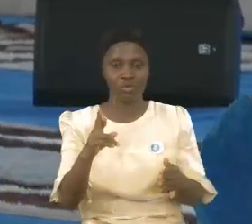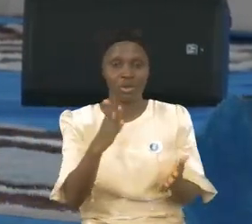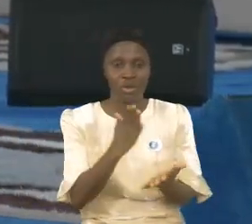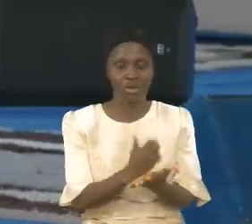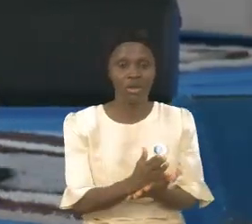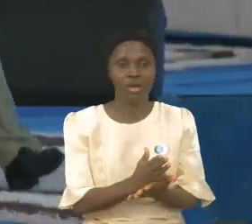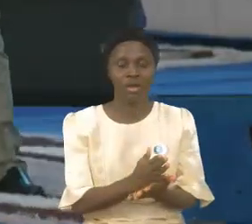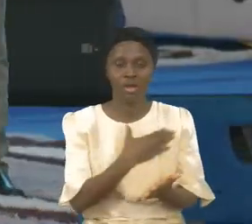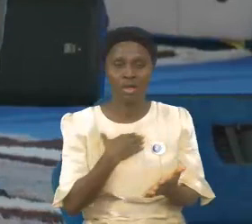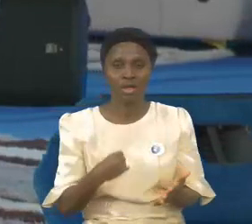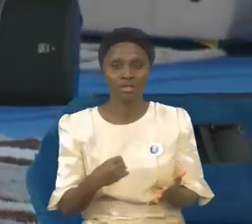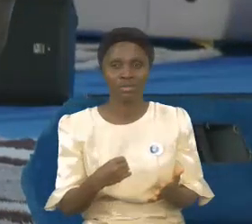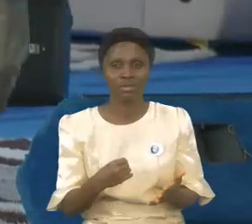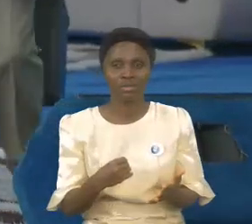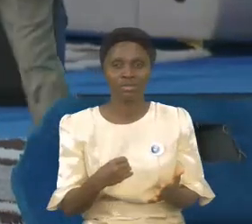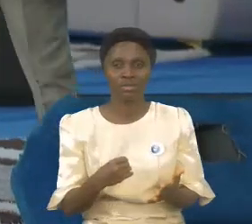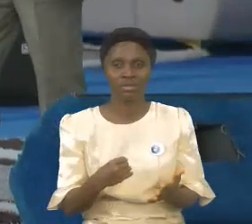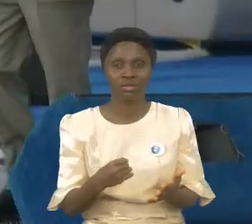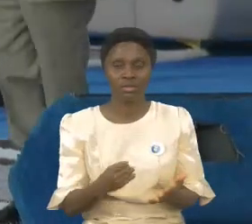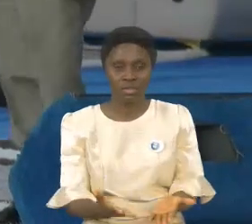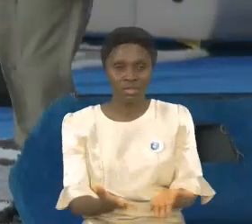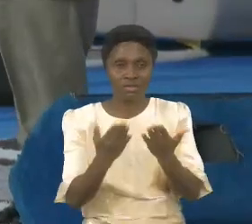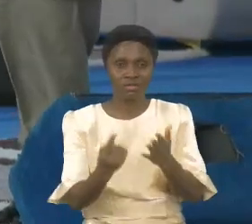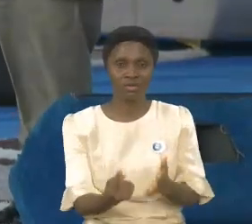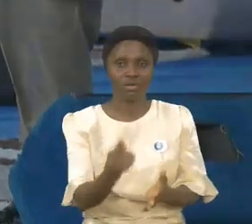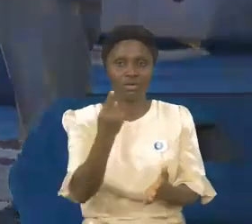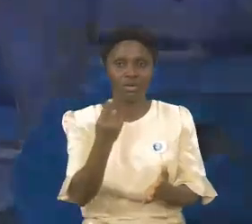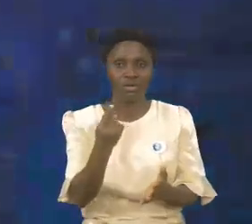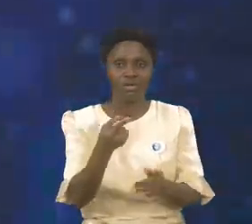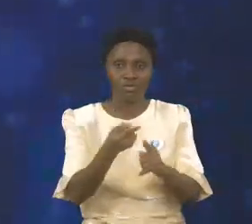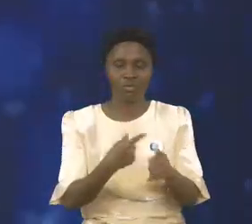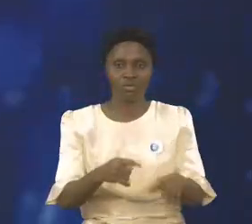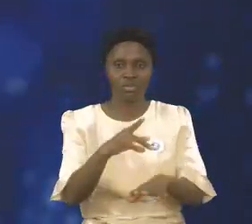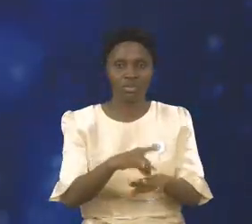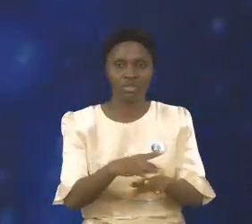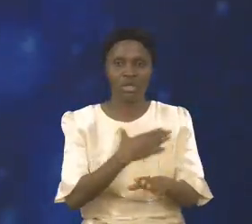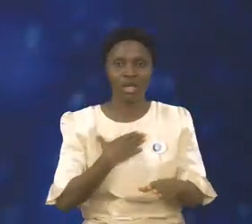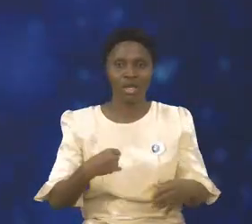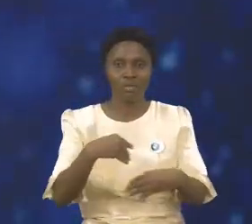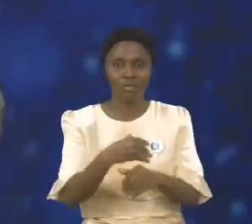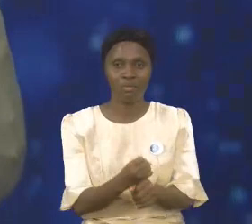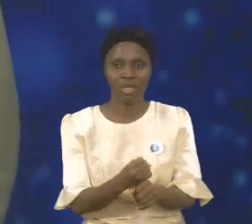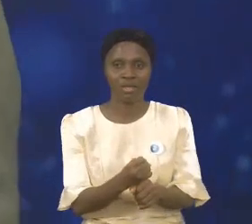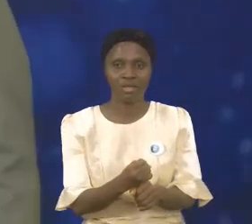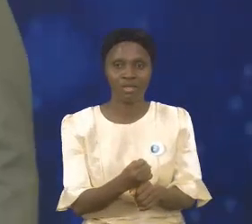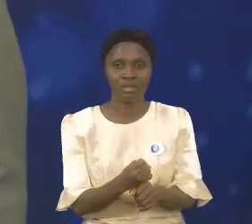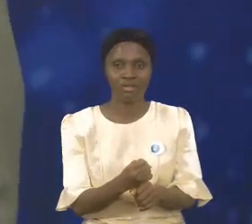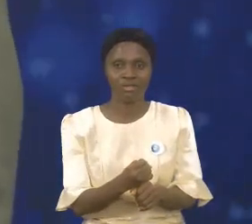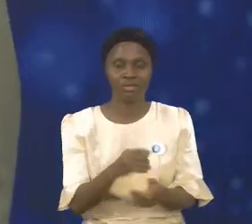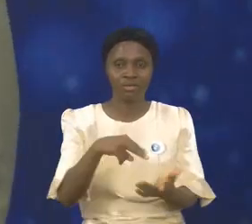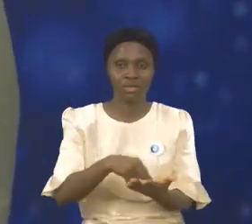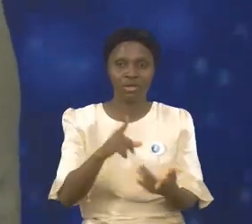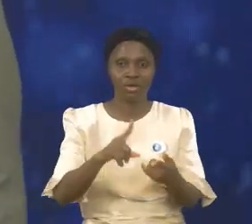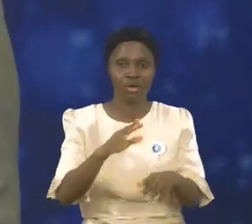says, and it lifted up from the earth and made to stand upon the